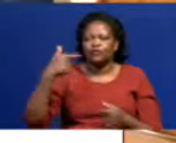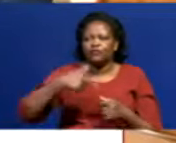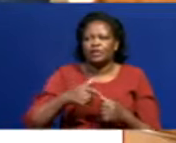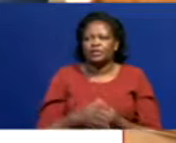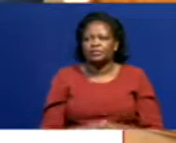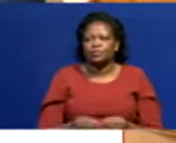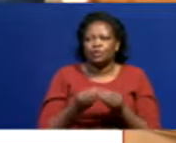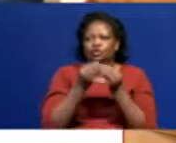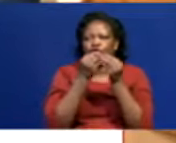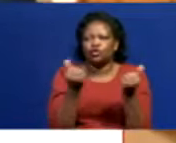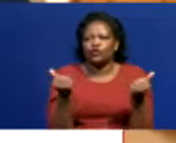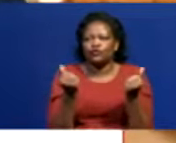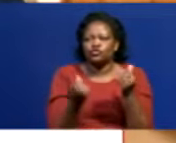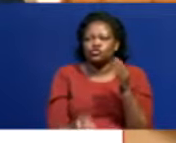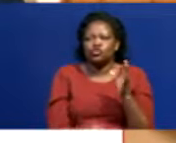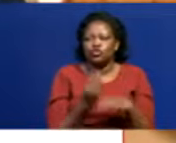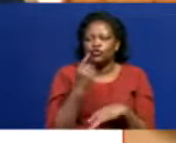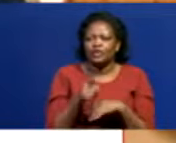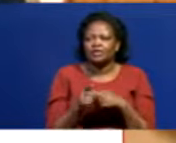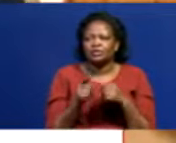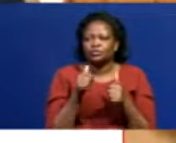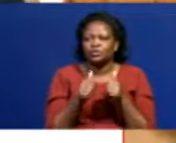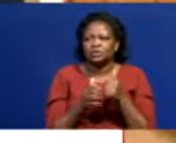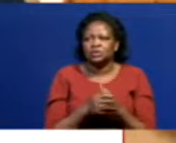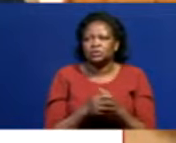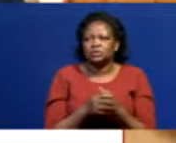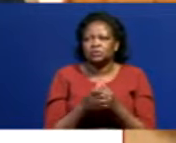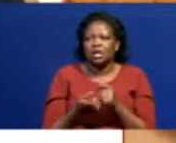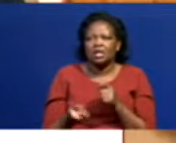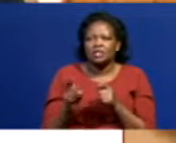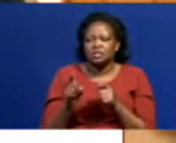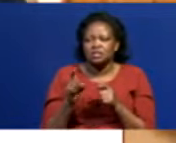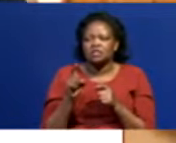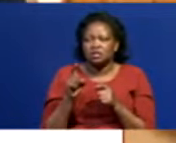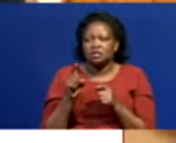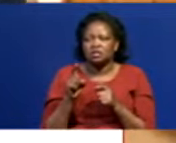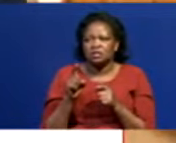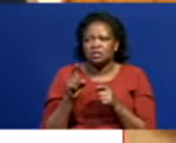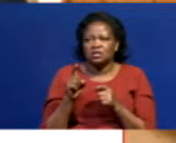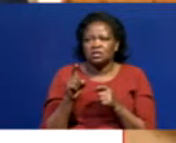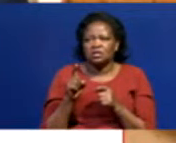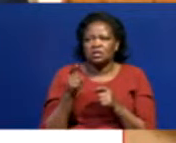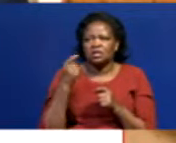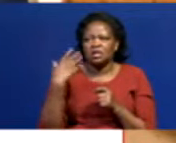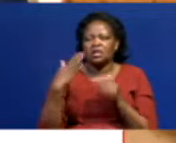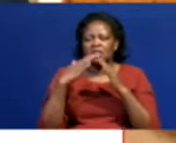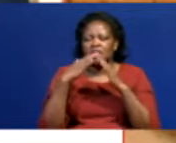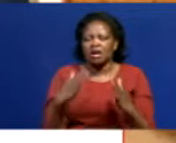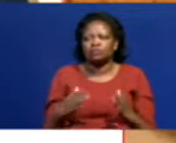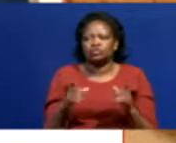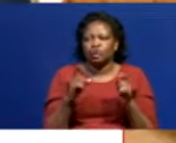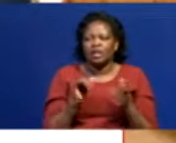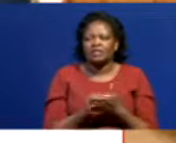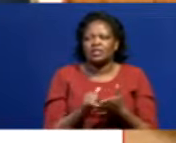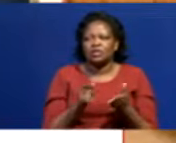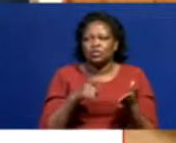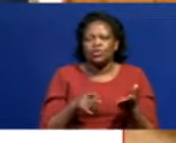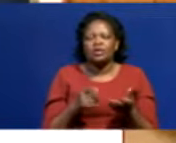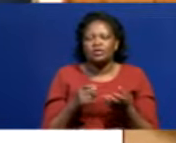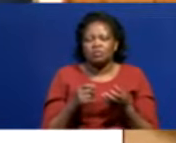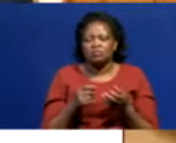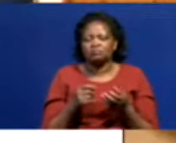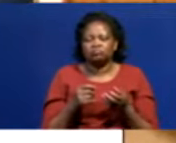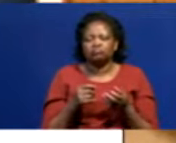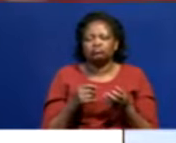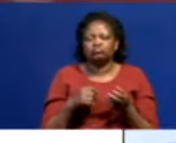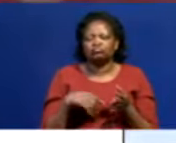the root cause of this, which is the increasing amount of greenhouse gases that we are emitting in